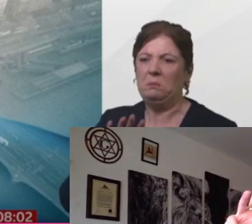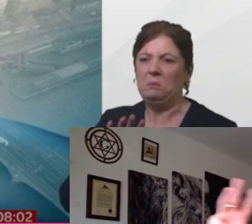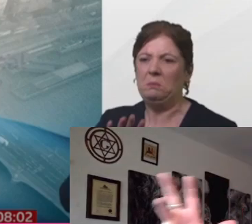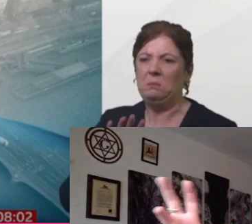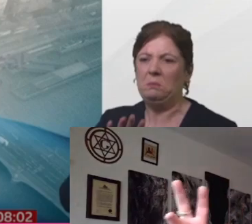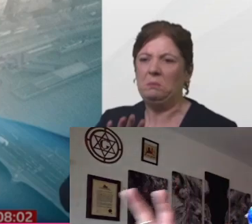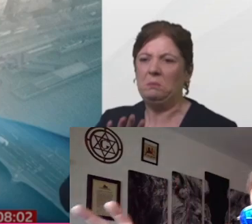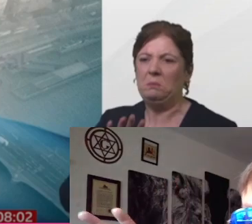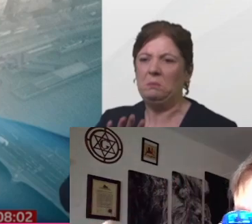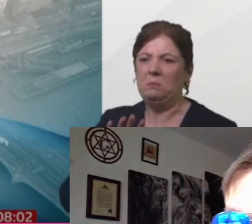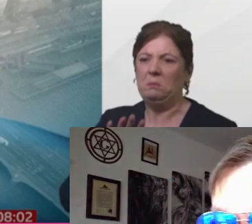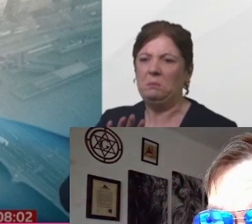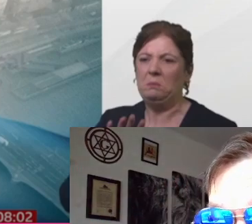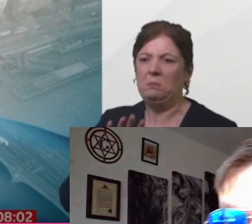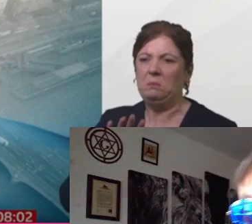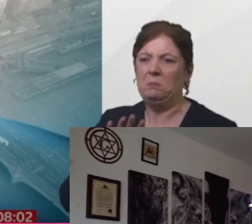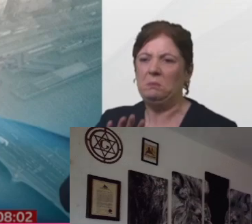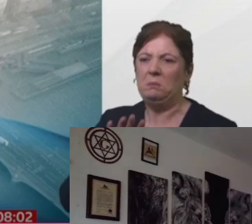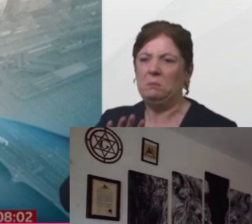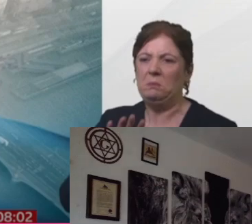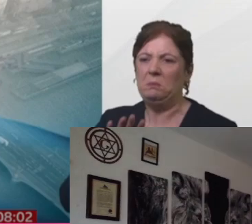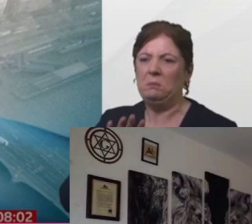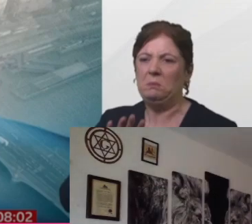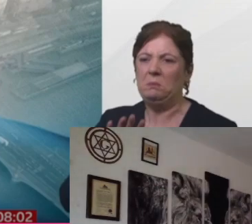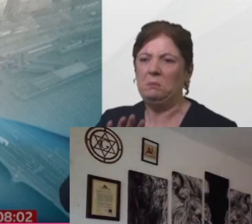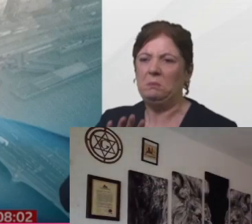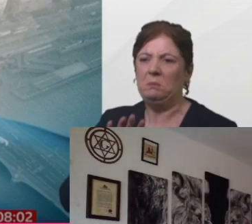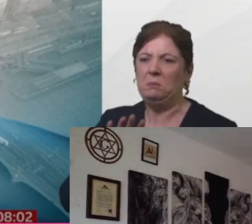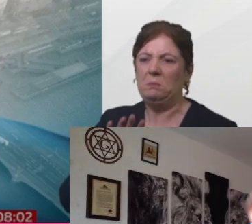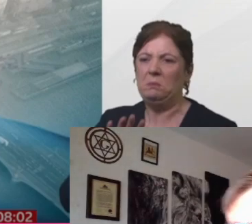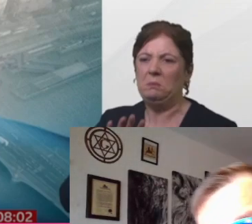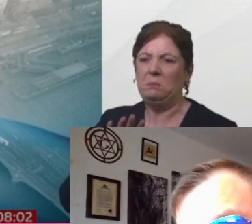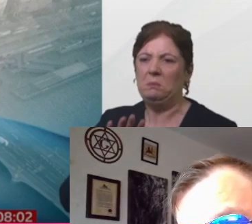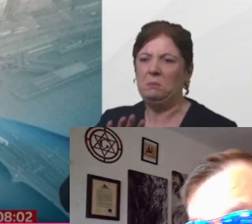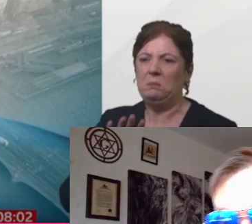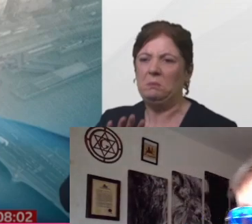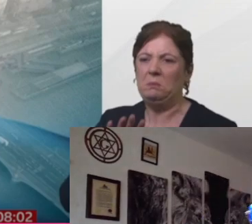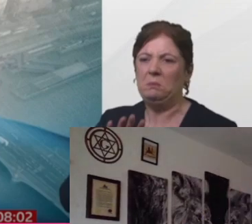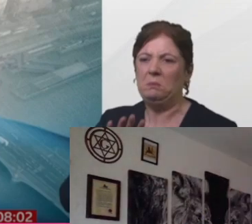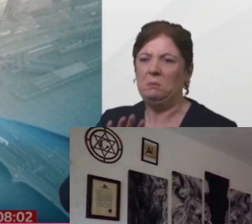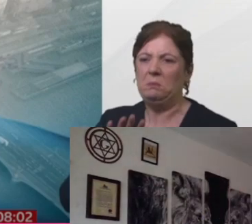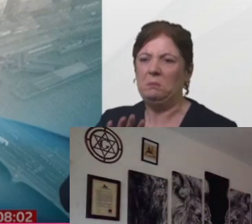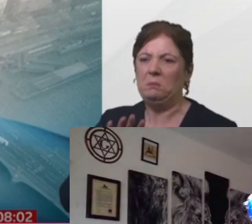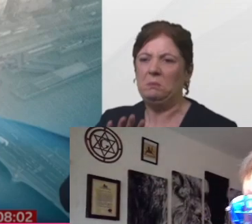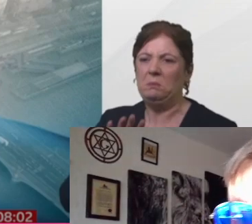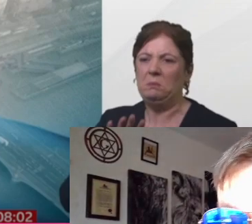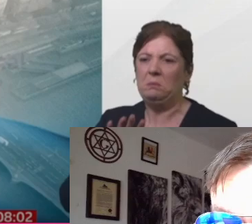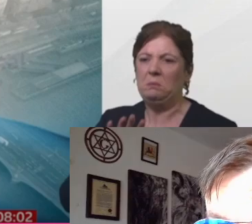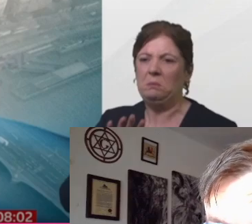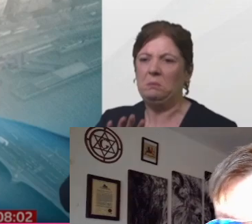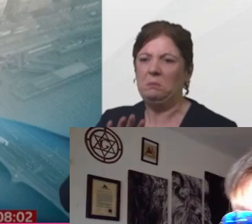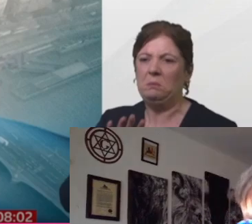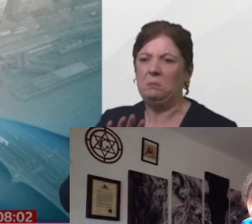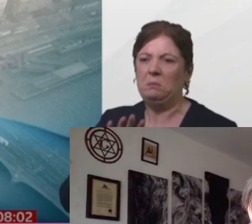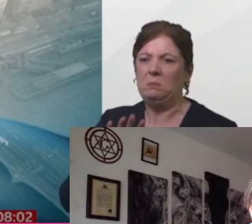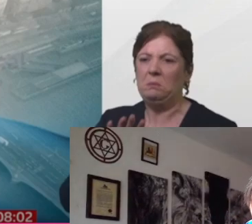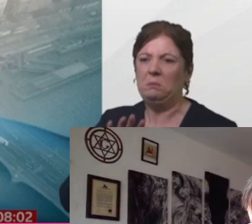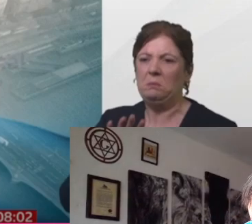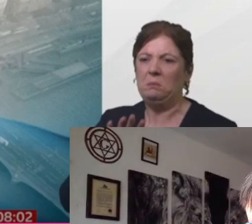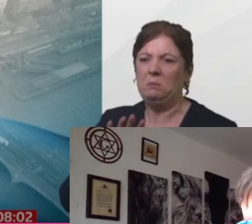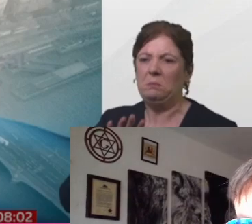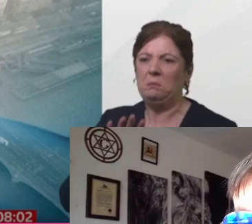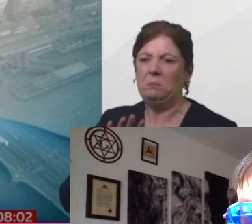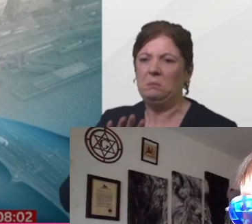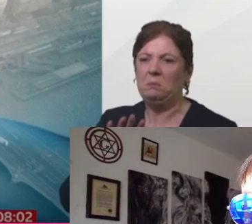know. Every religious fucking the Hindus as well, we get stuck into them. Right, so every